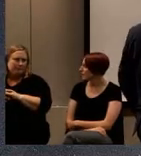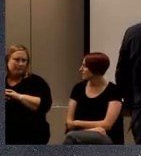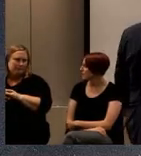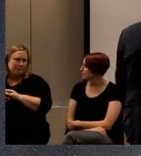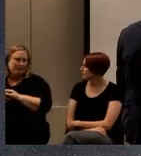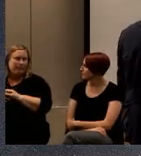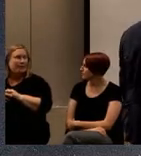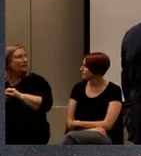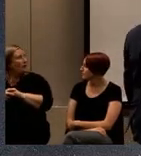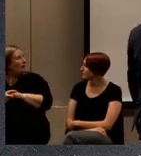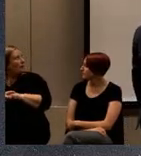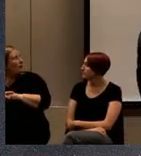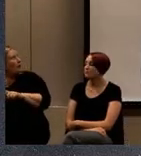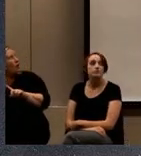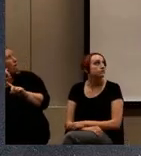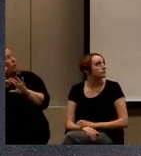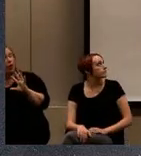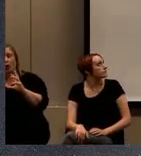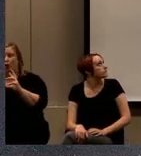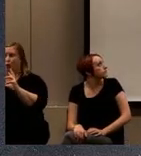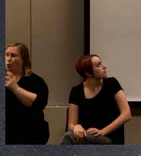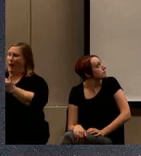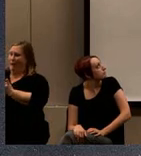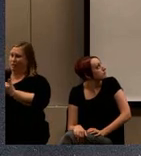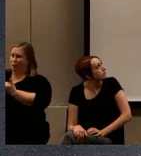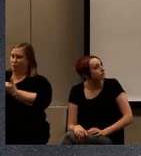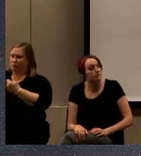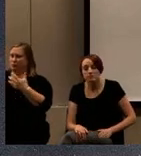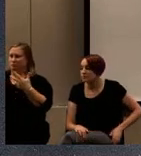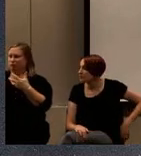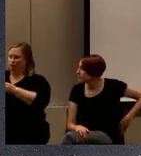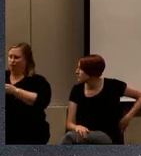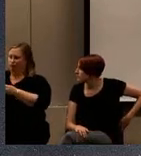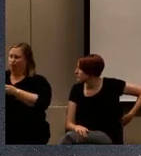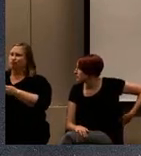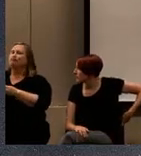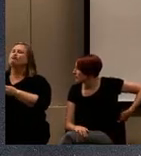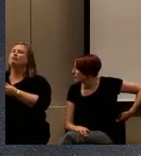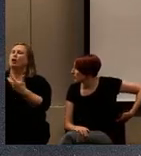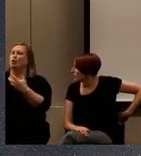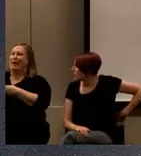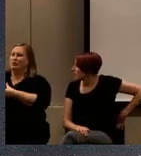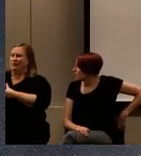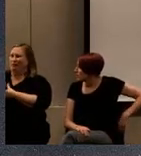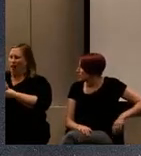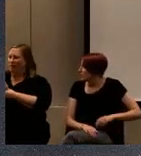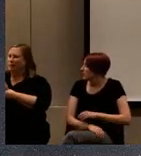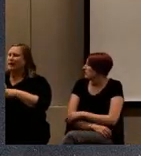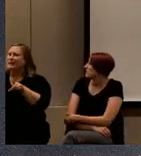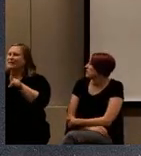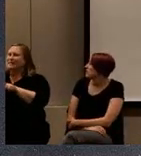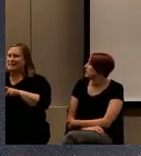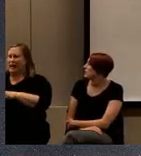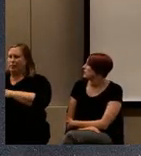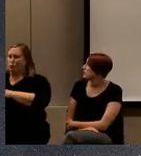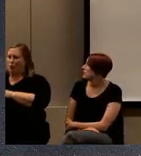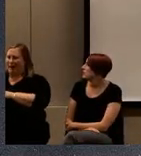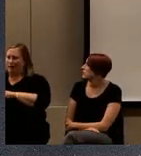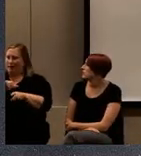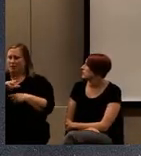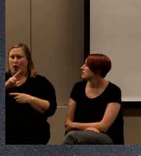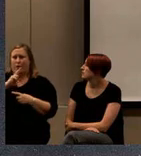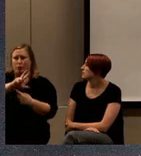What does it look like in terms of crash involvement? So drivers in their 70s crash about the same rate as drivers in their